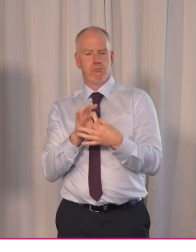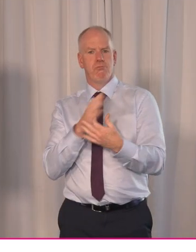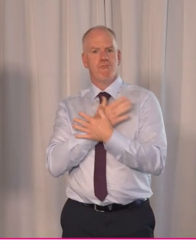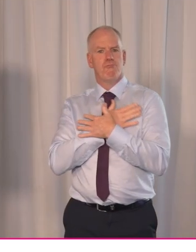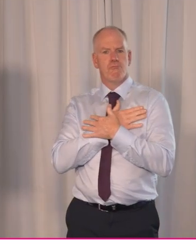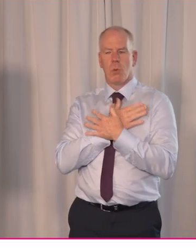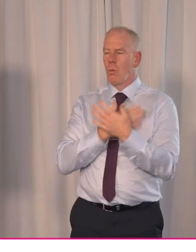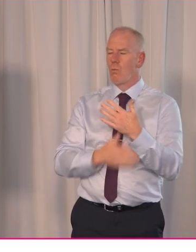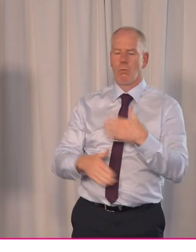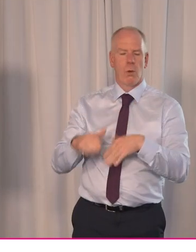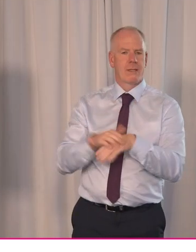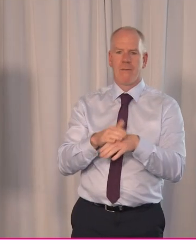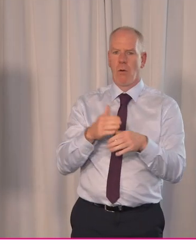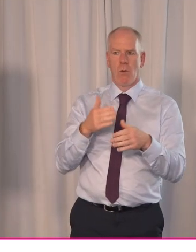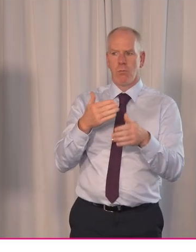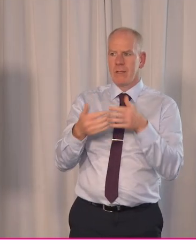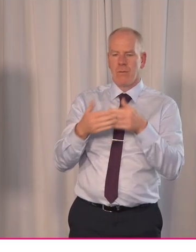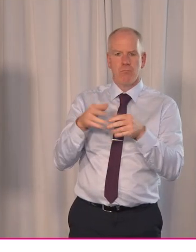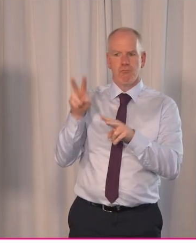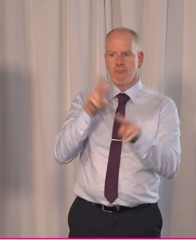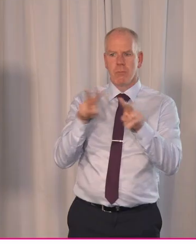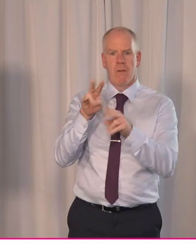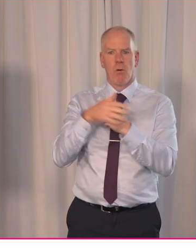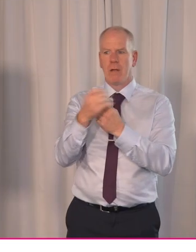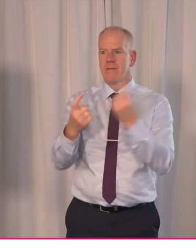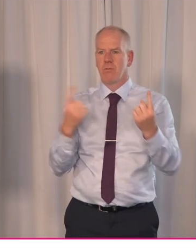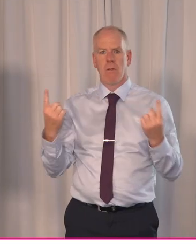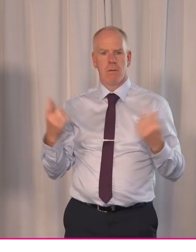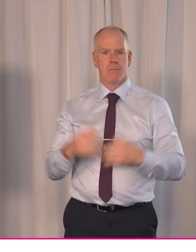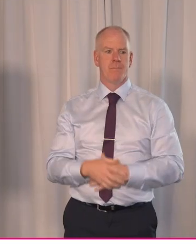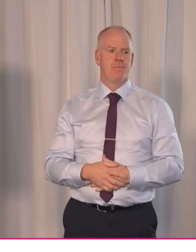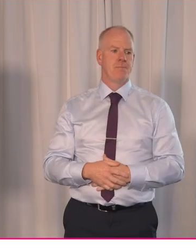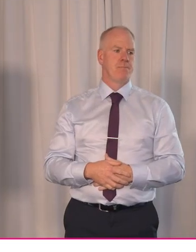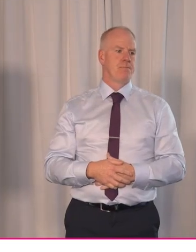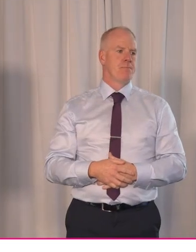whatever that looks like for them. And we